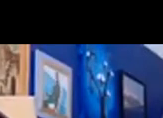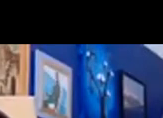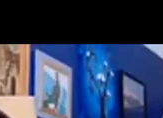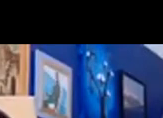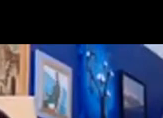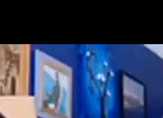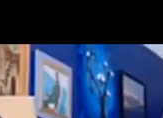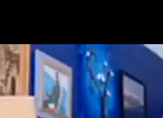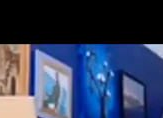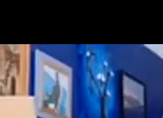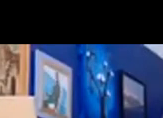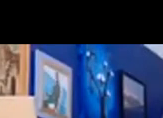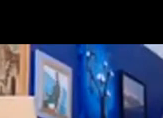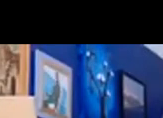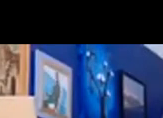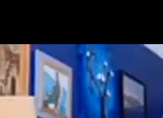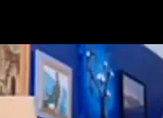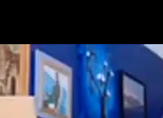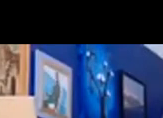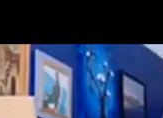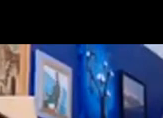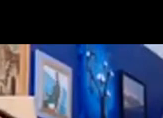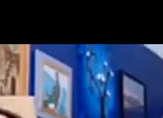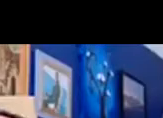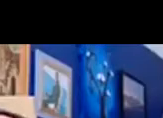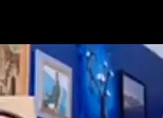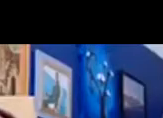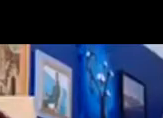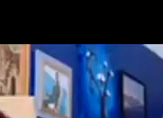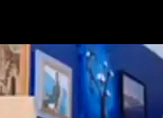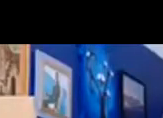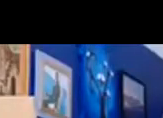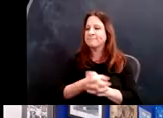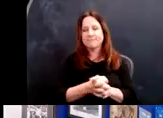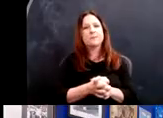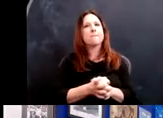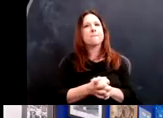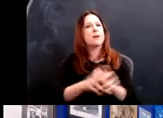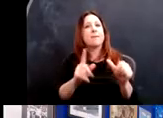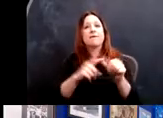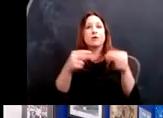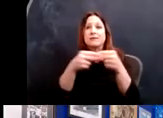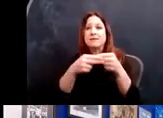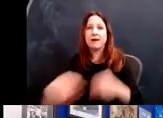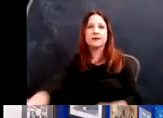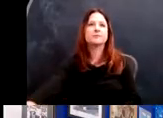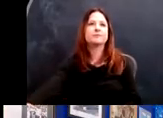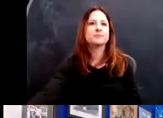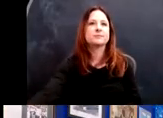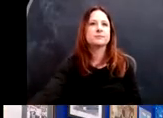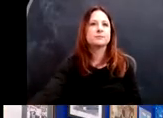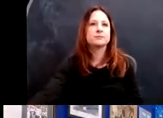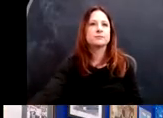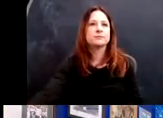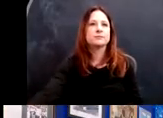you. So let's jump right in. Let's jump into the first slide. And these